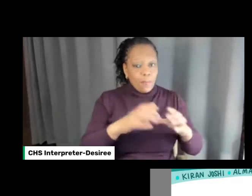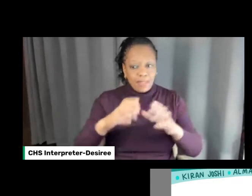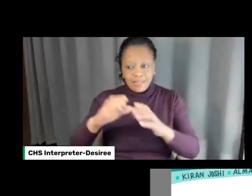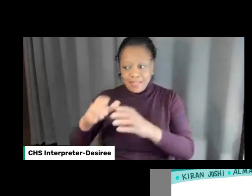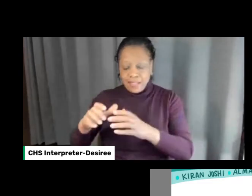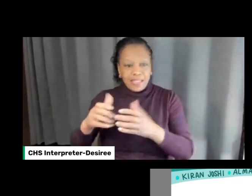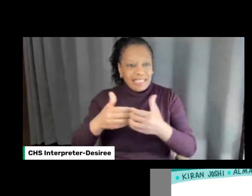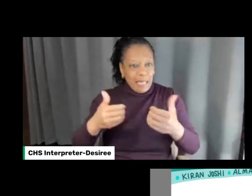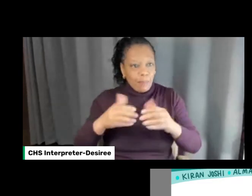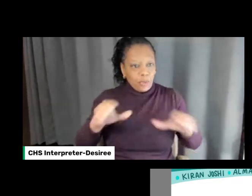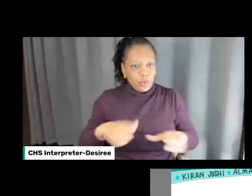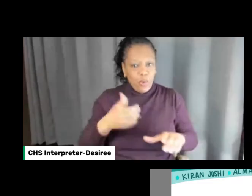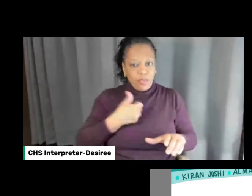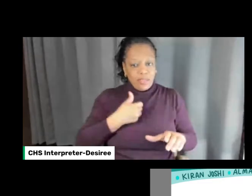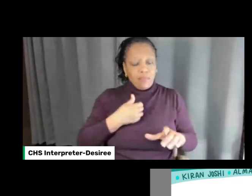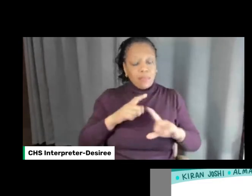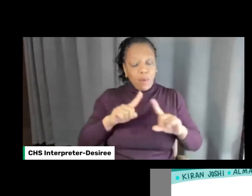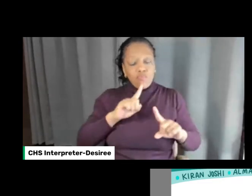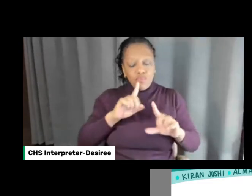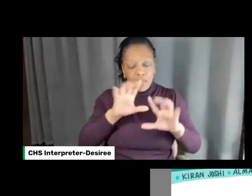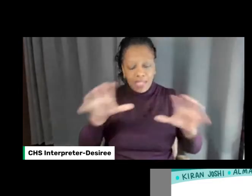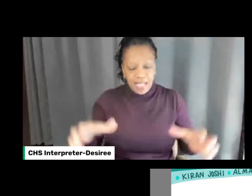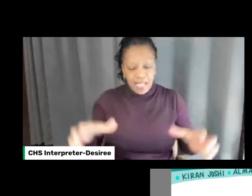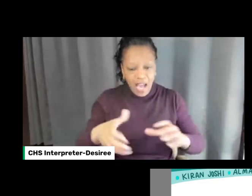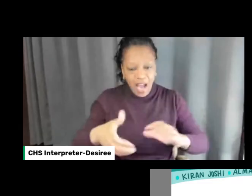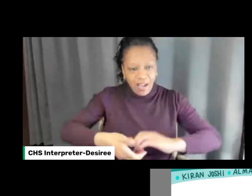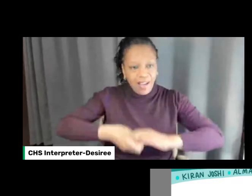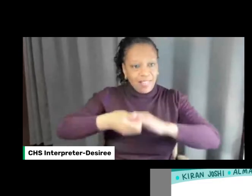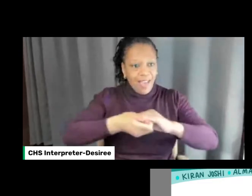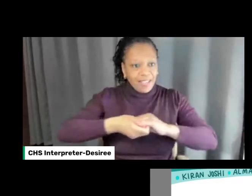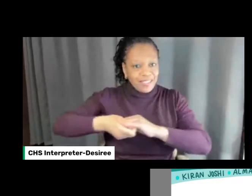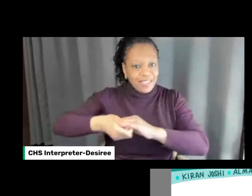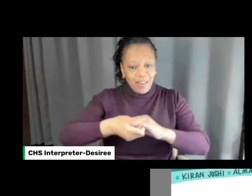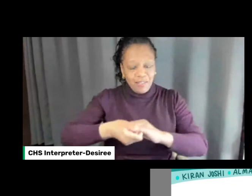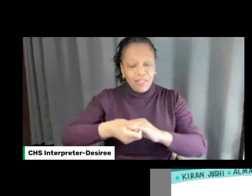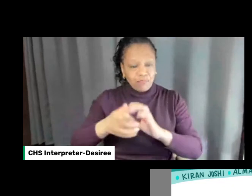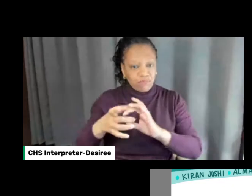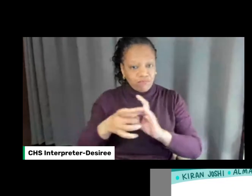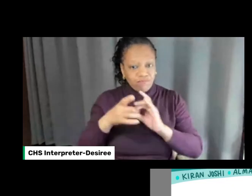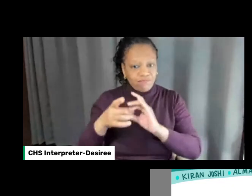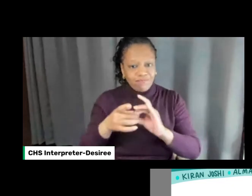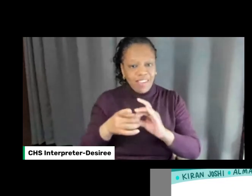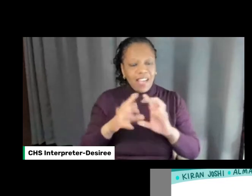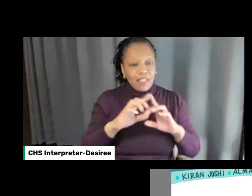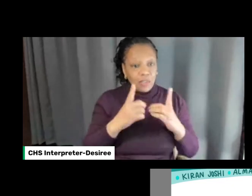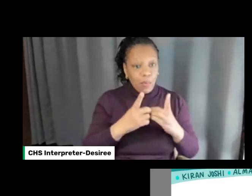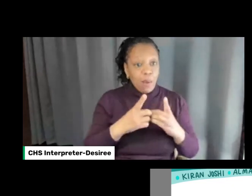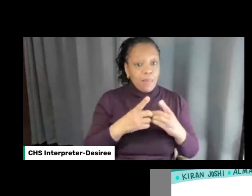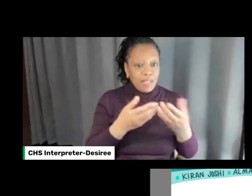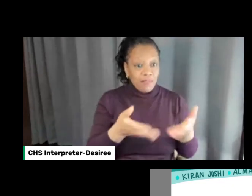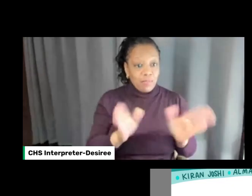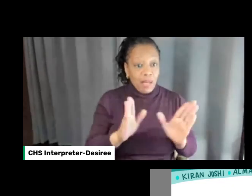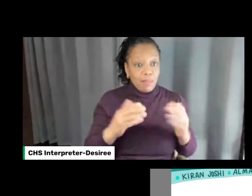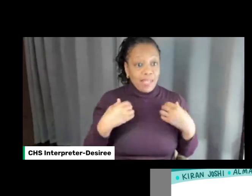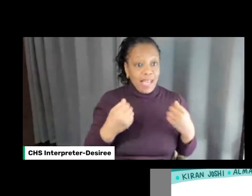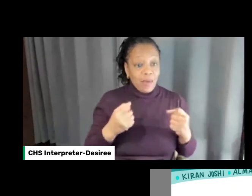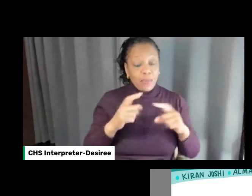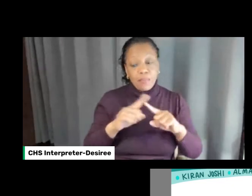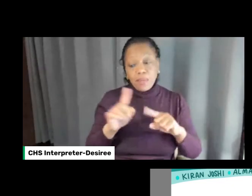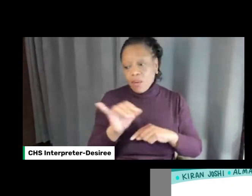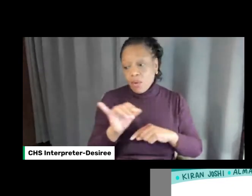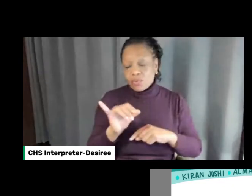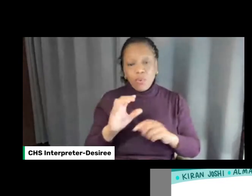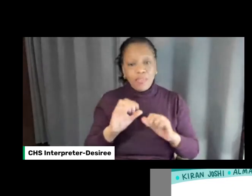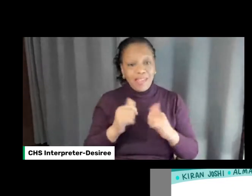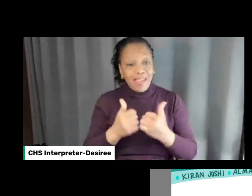collective. And it does take everyone, both obviously the Department of Public Health, but also the agencies that have